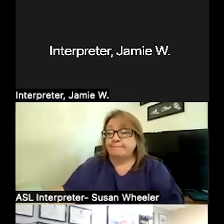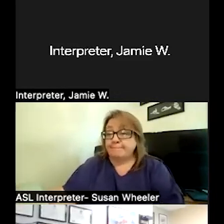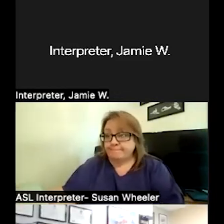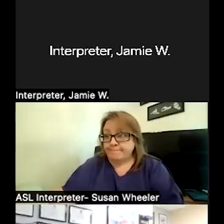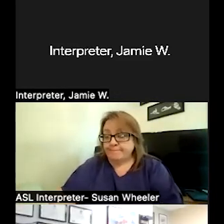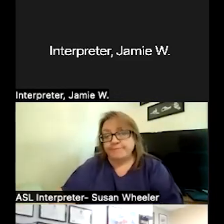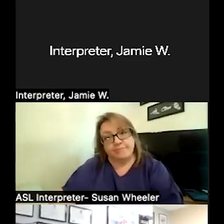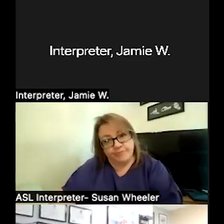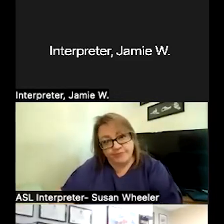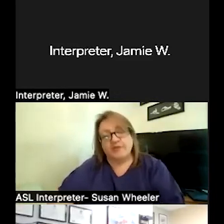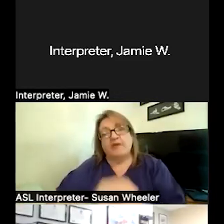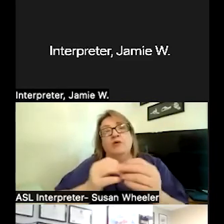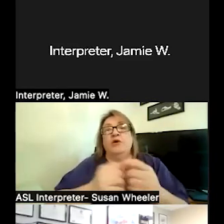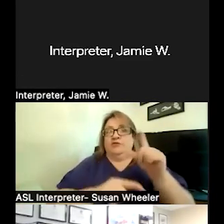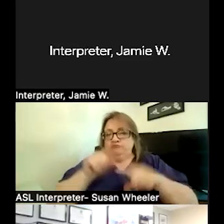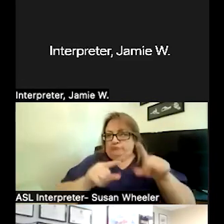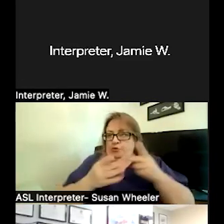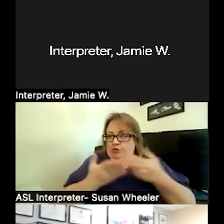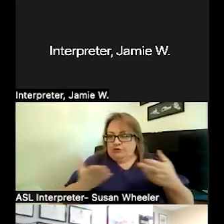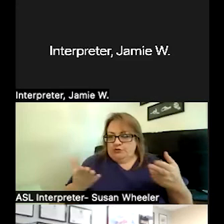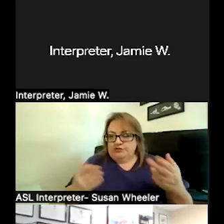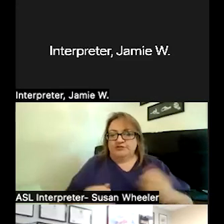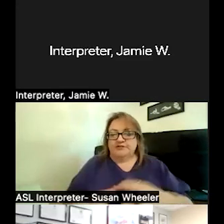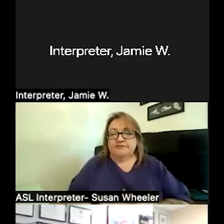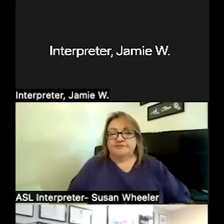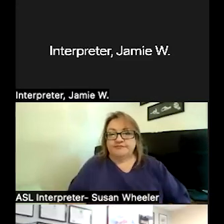And again, we've got a variety of resources.